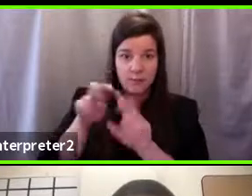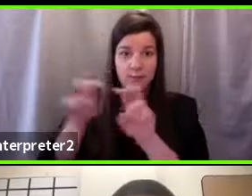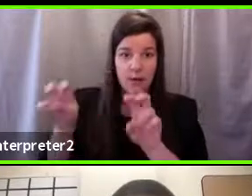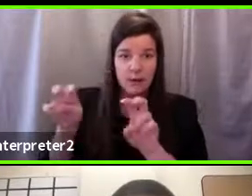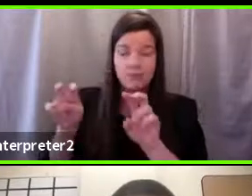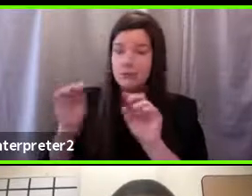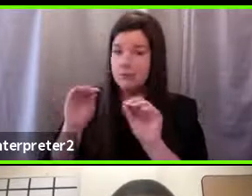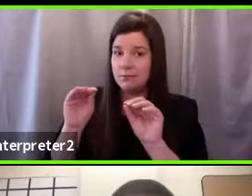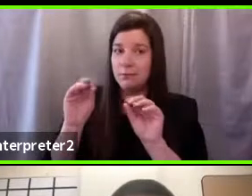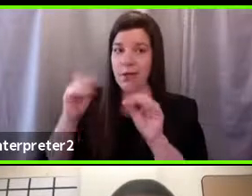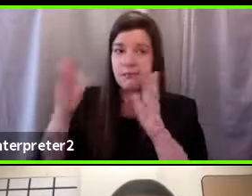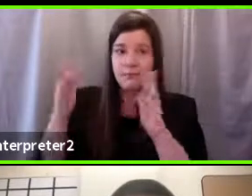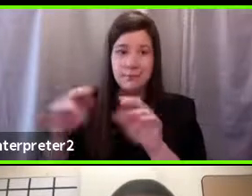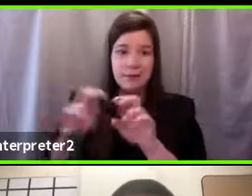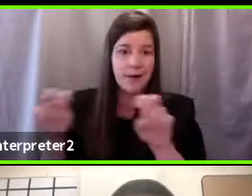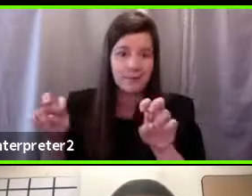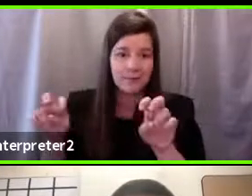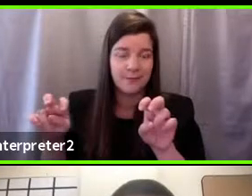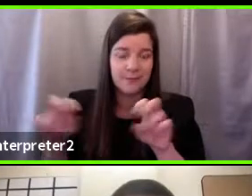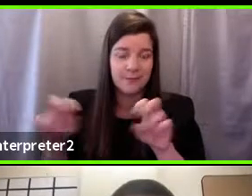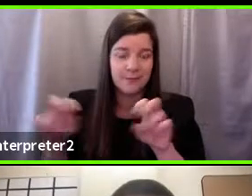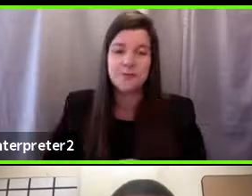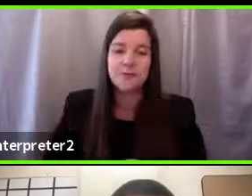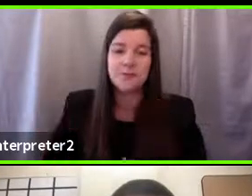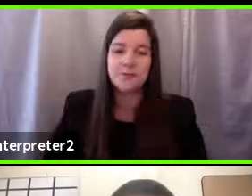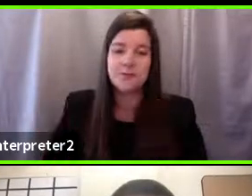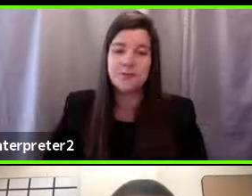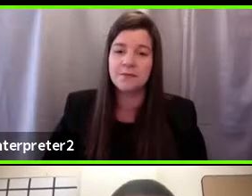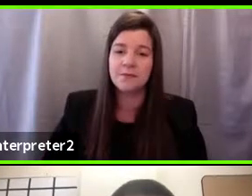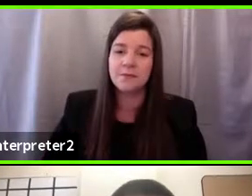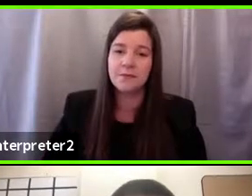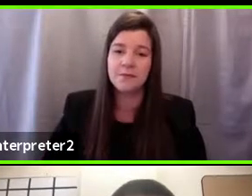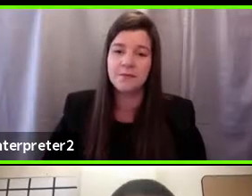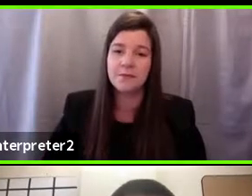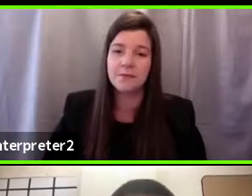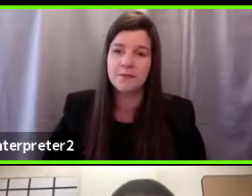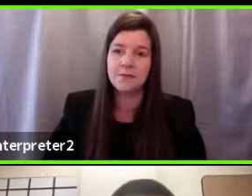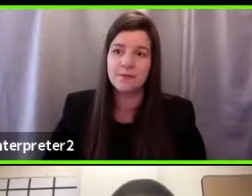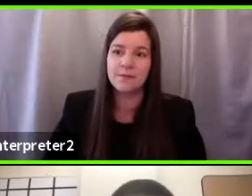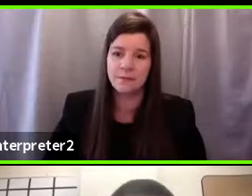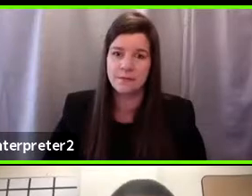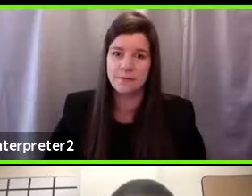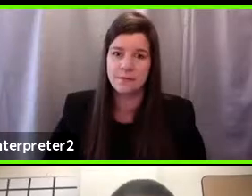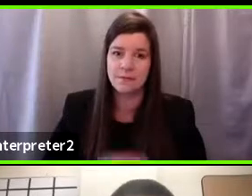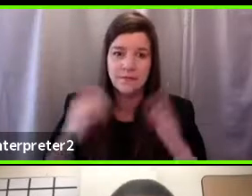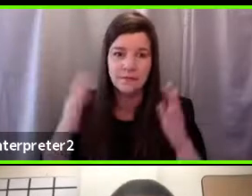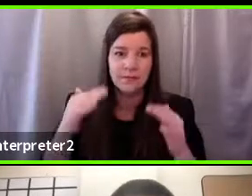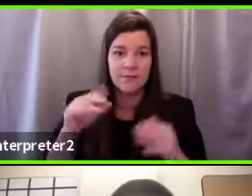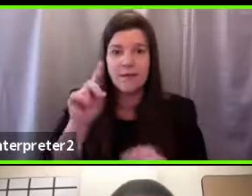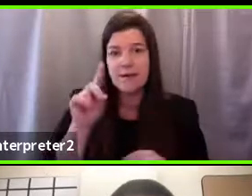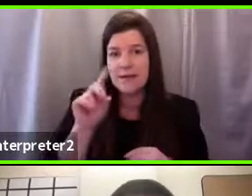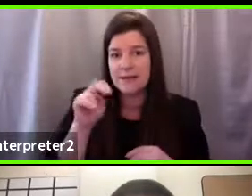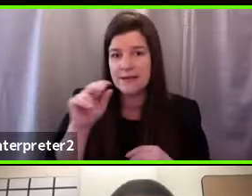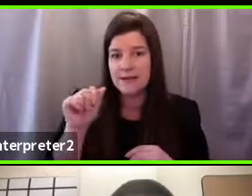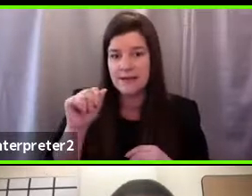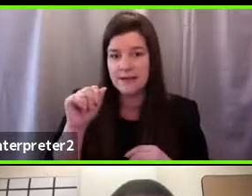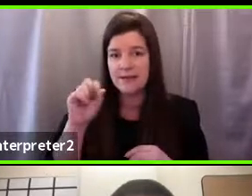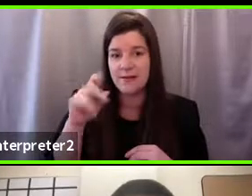All right, let's move on then to Dina Spites